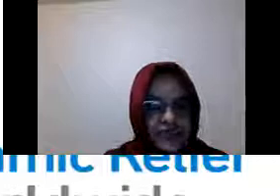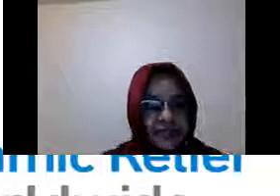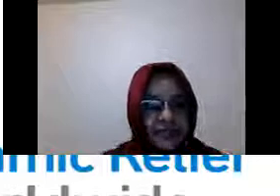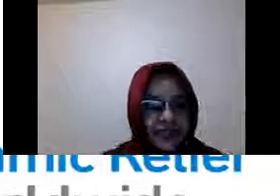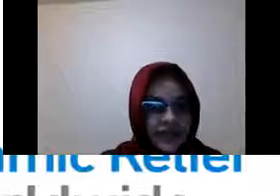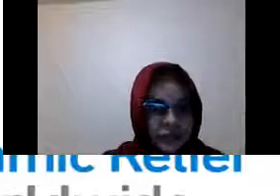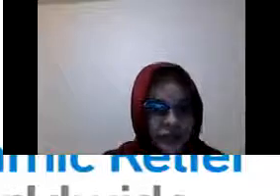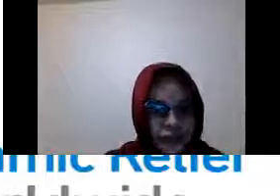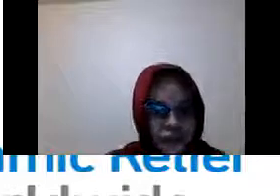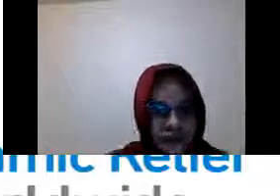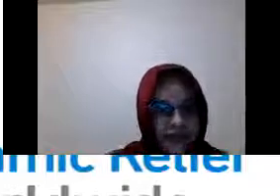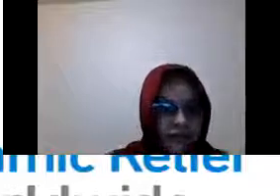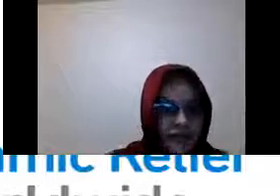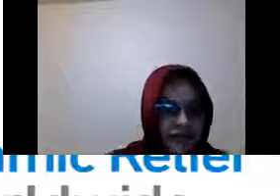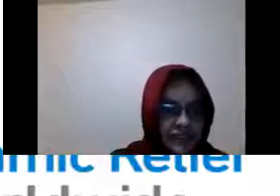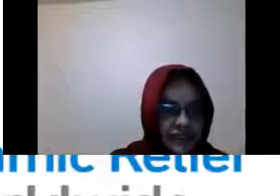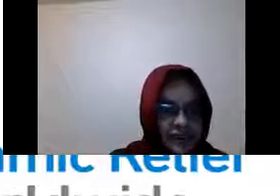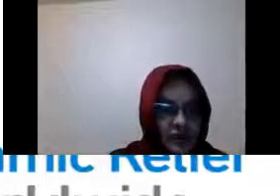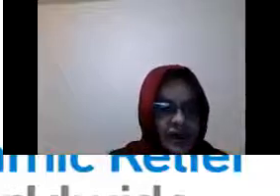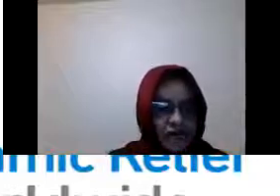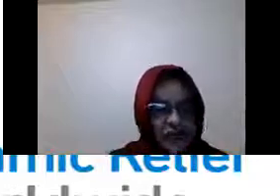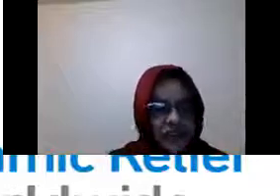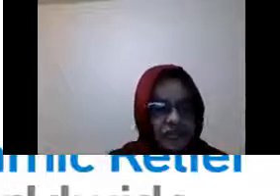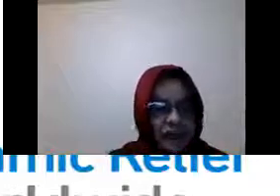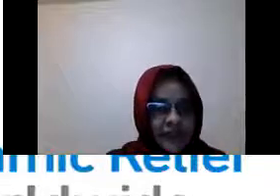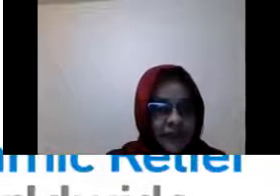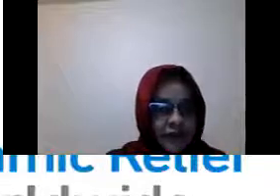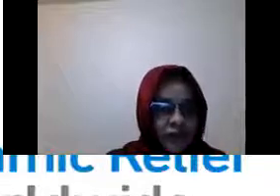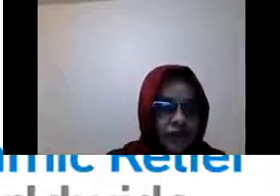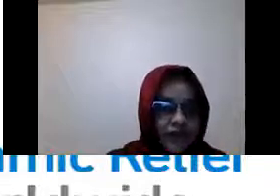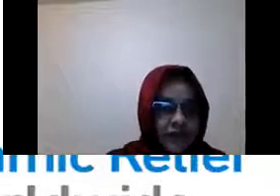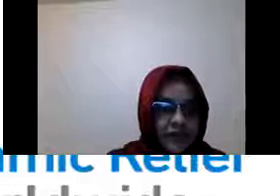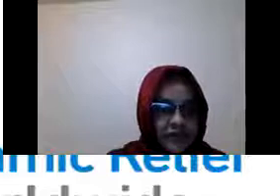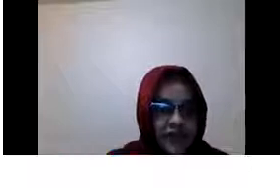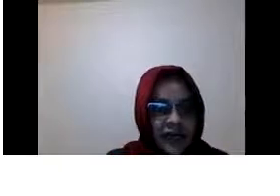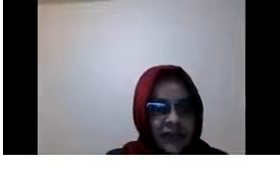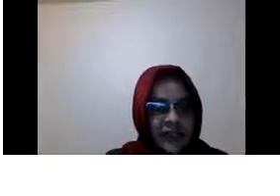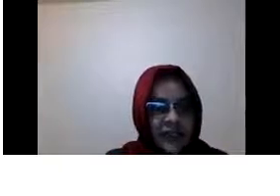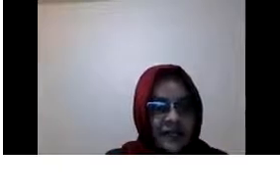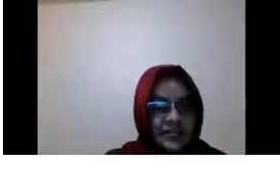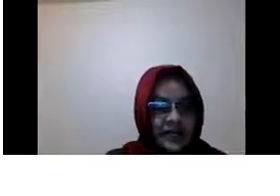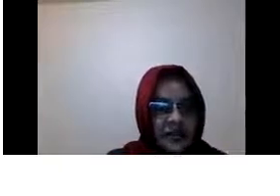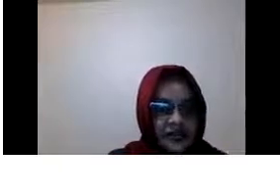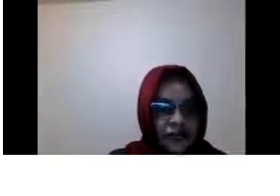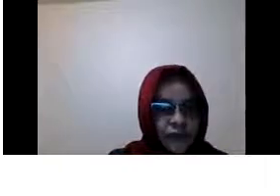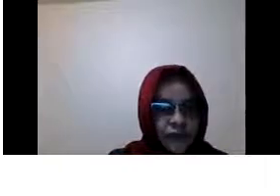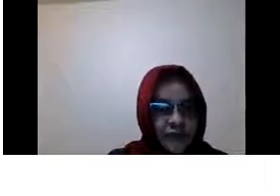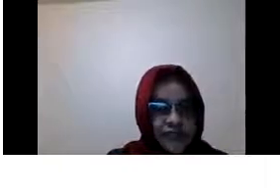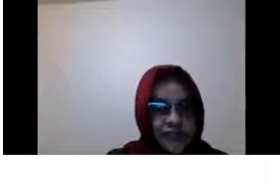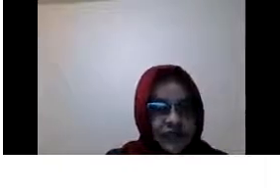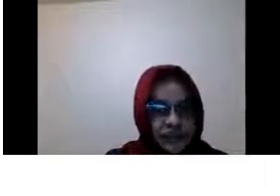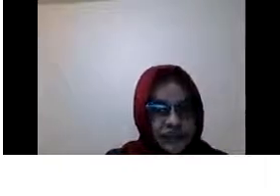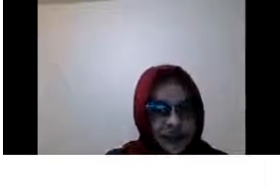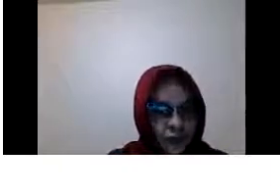document the experience of persons with disabilities affected by Tigray conflict, currently residing in 2